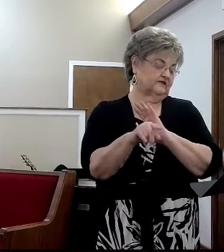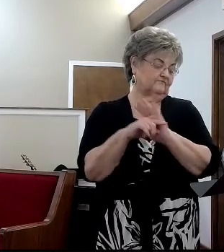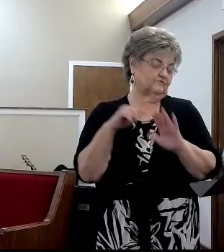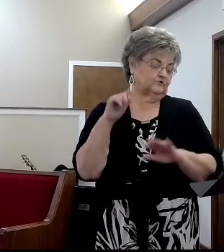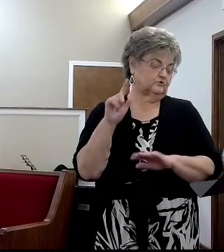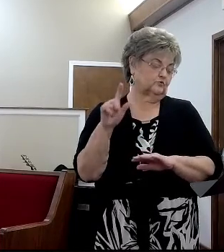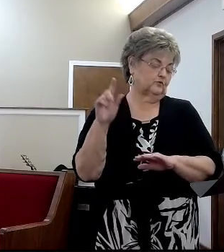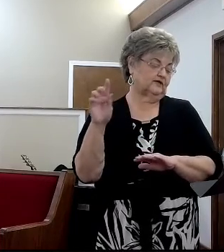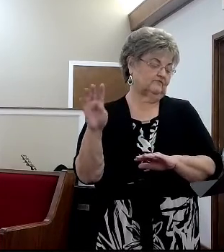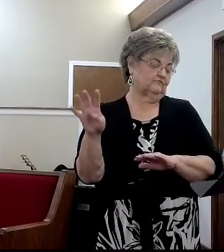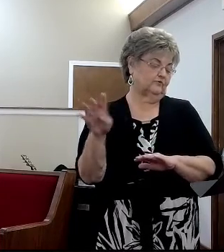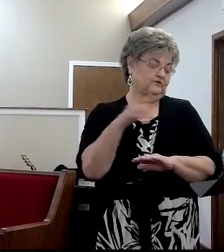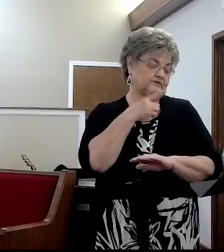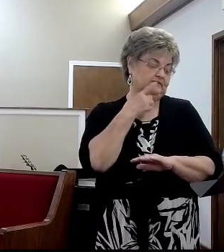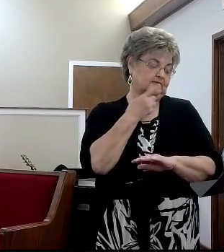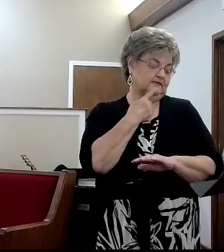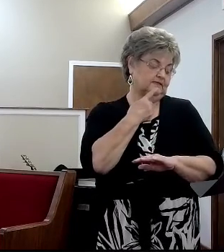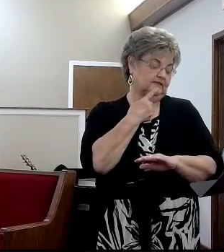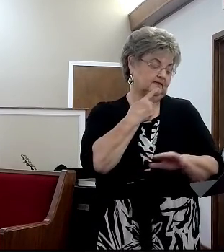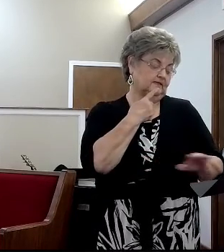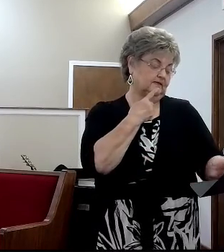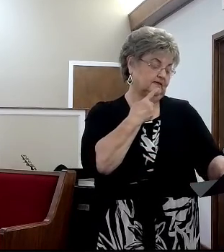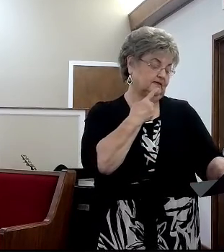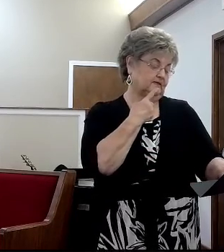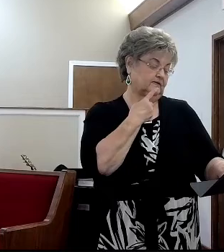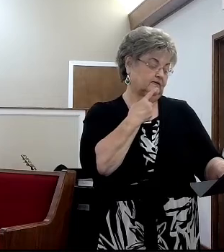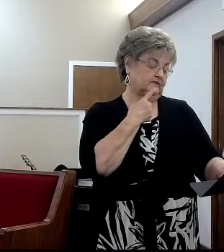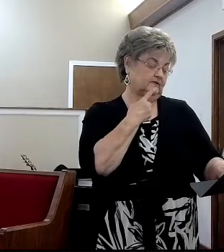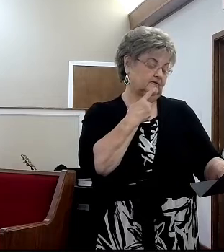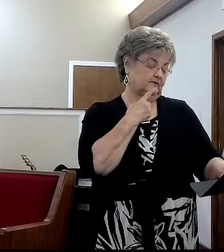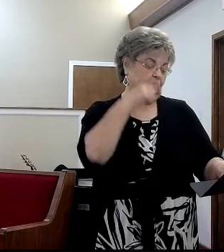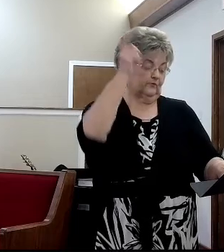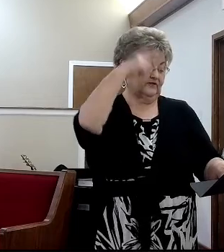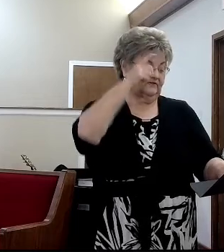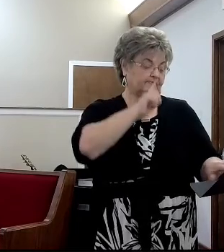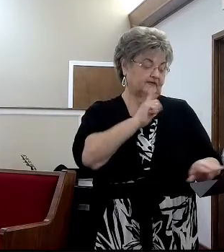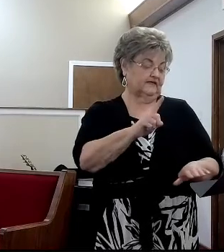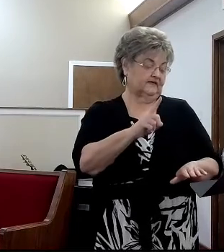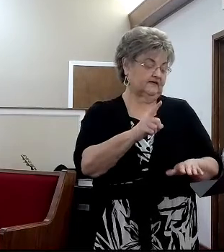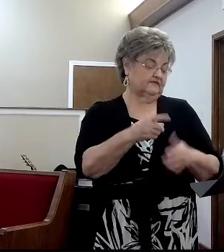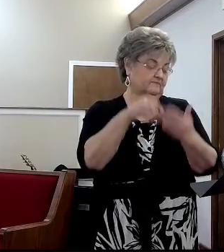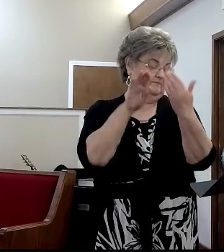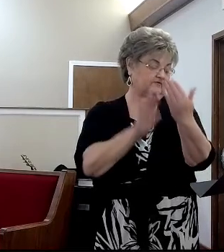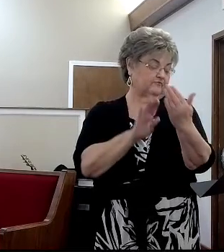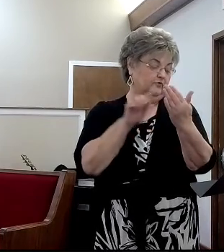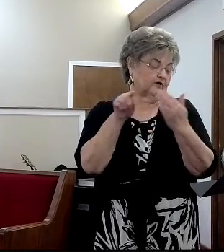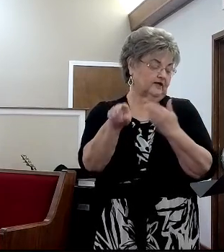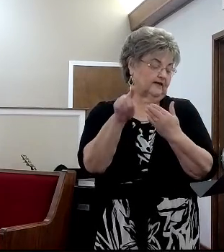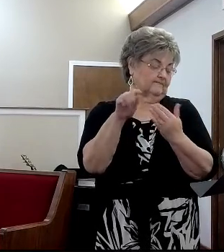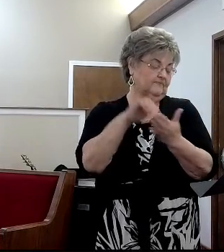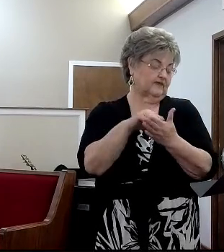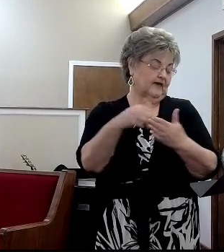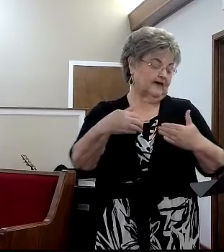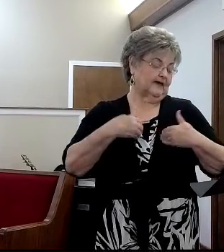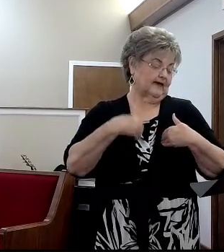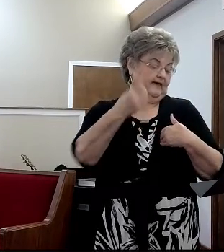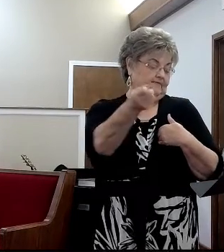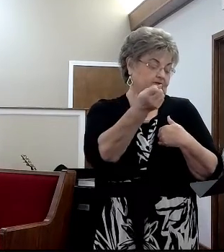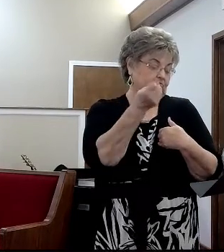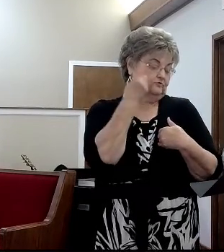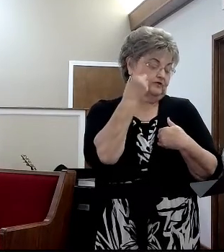All right. So in chapter 17, verse number 24, wisdom is before him that hath